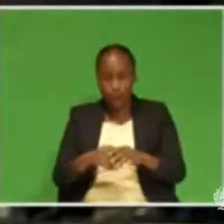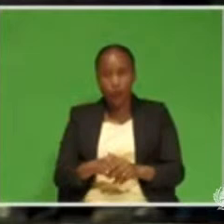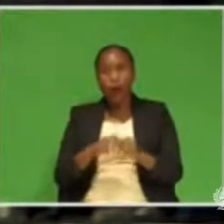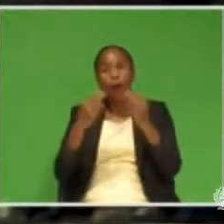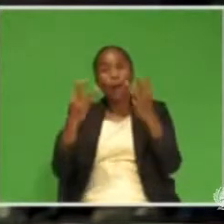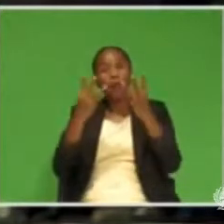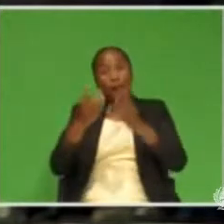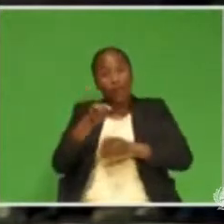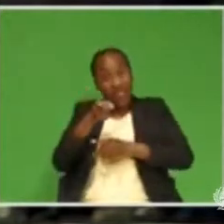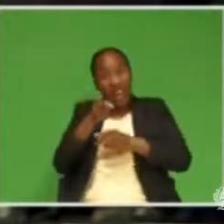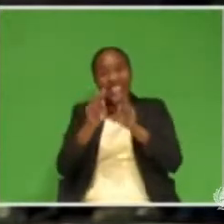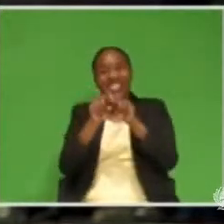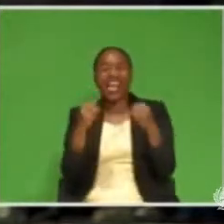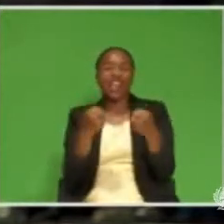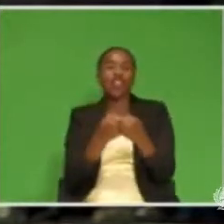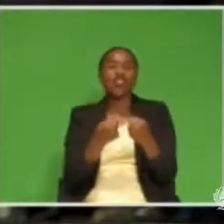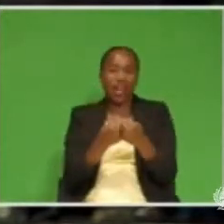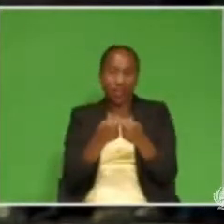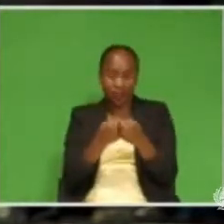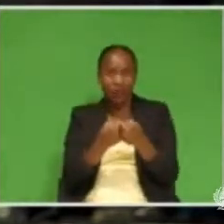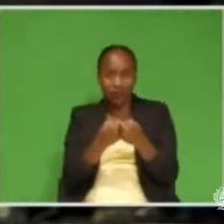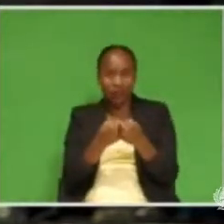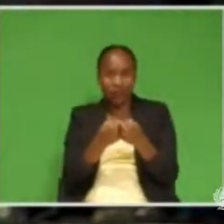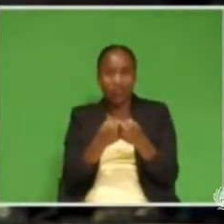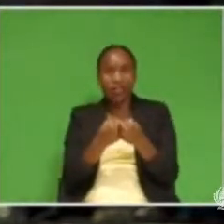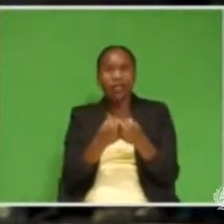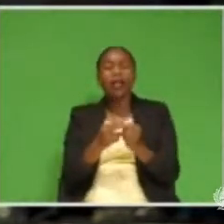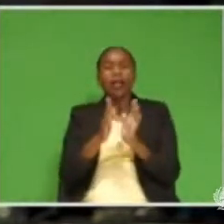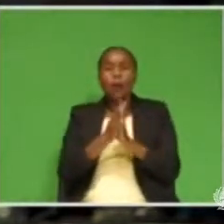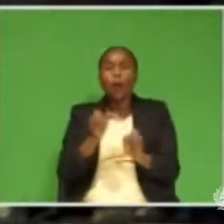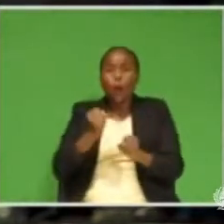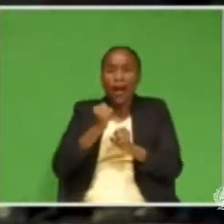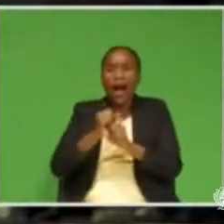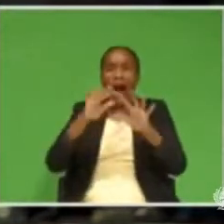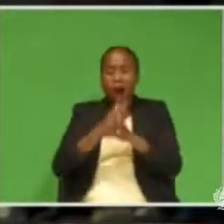people meet the gravest of difficulties.